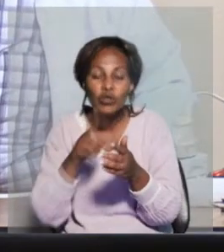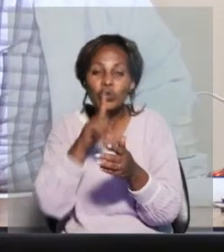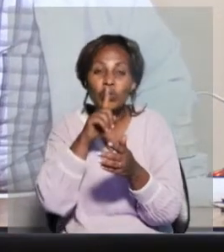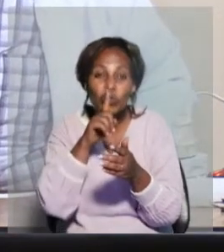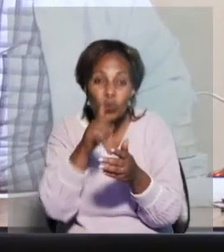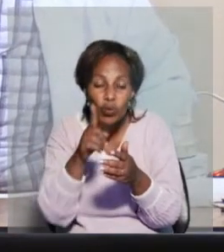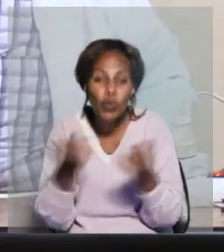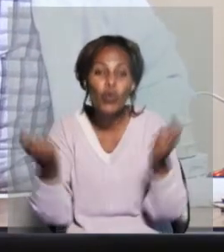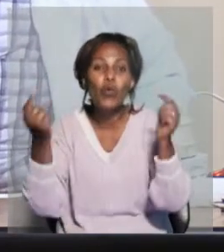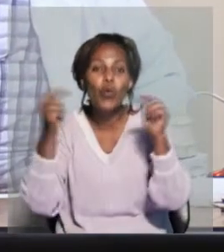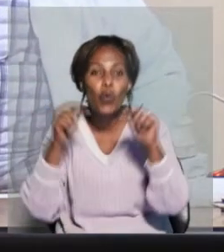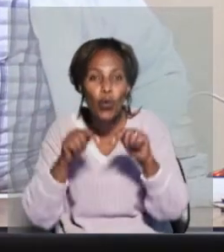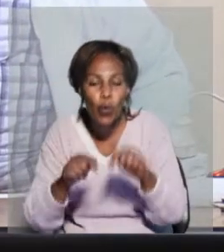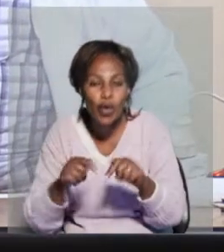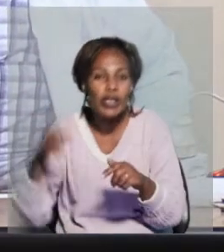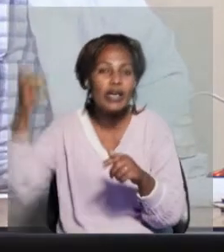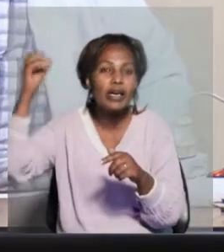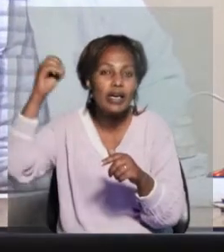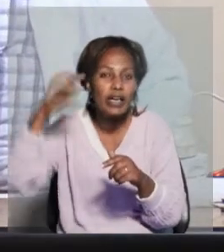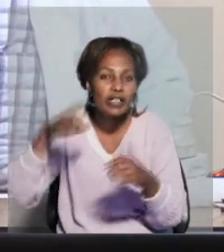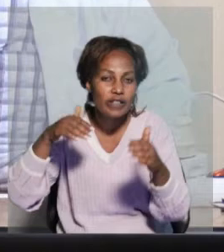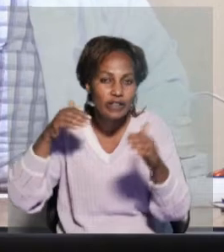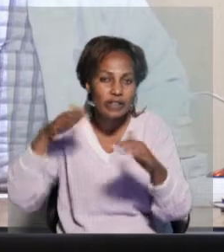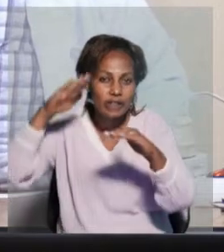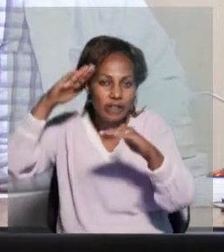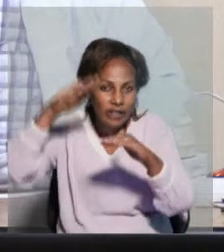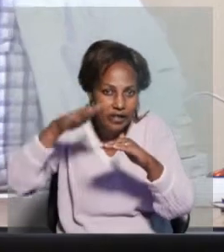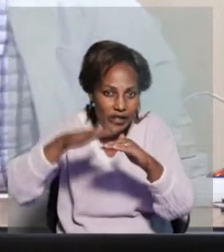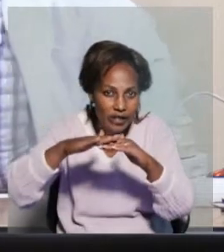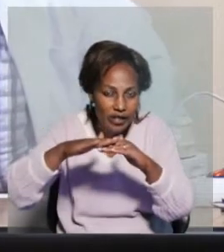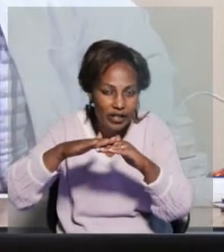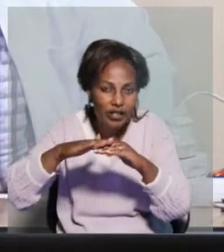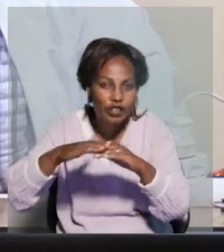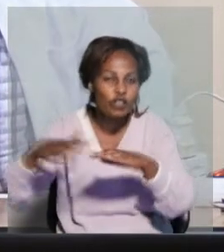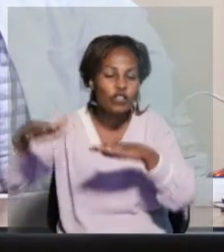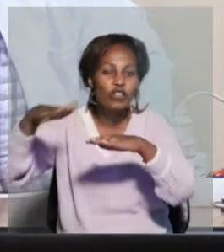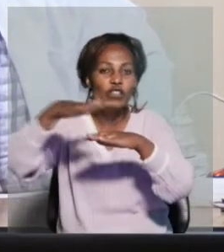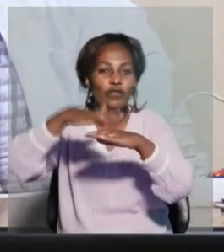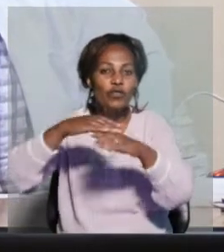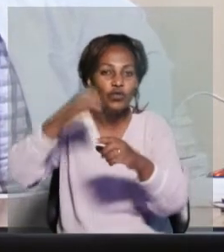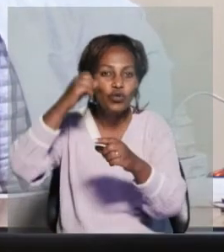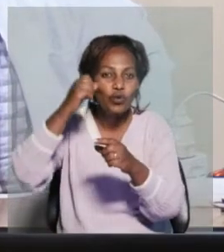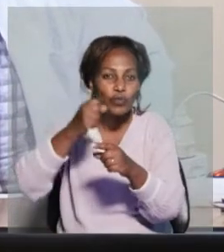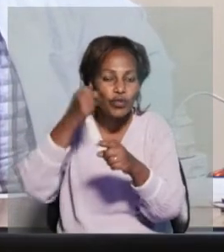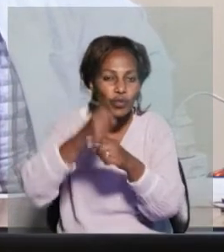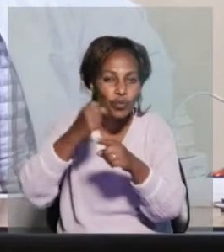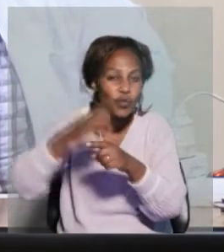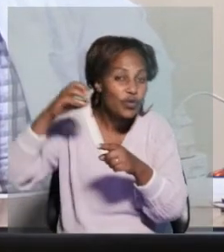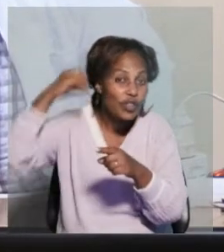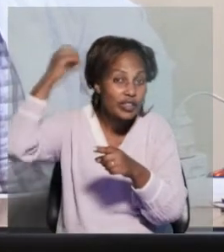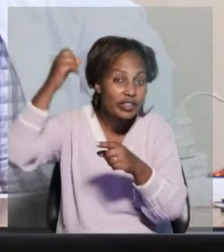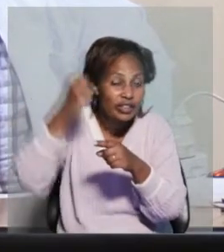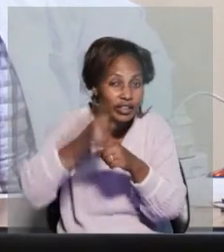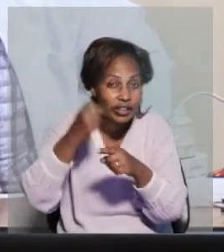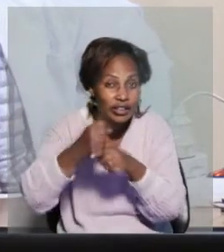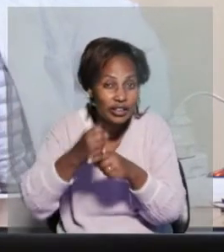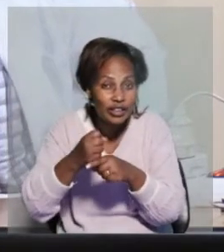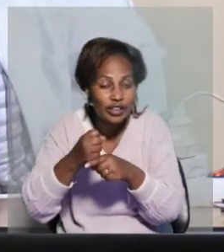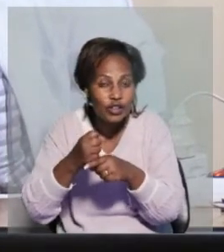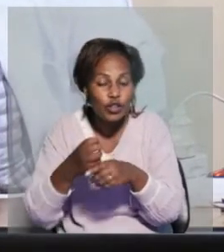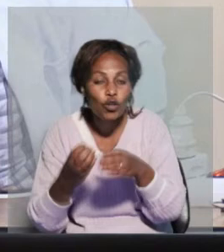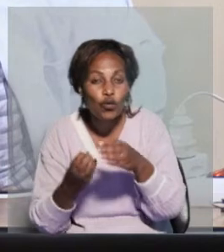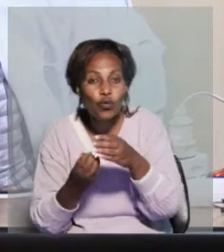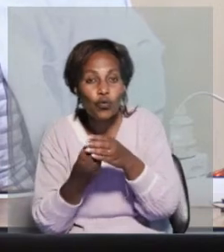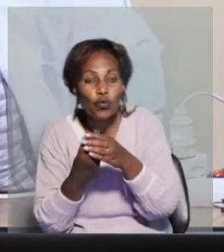light reaches the surface of the solar panel, voltage is generated, as can be seen from the